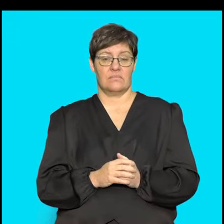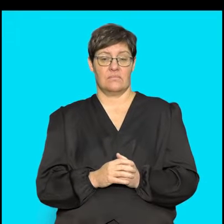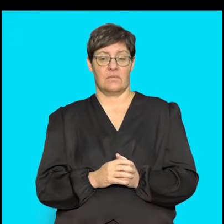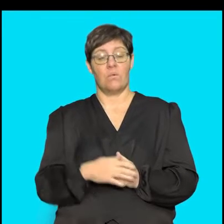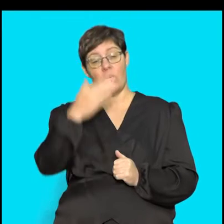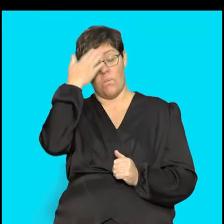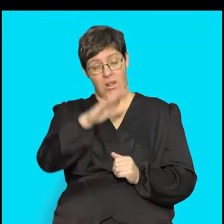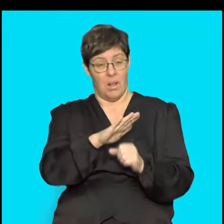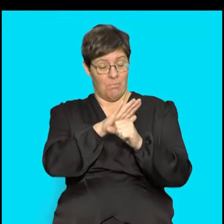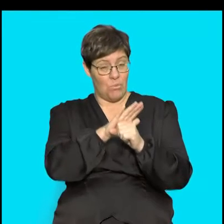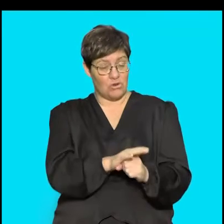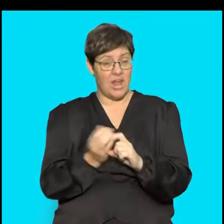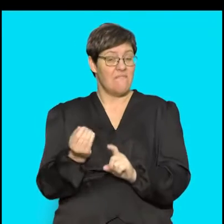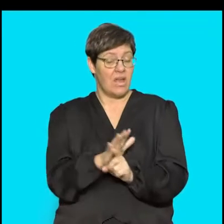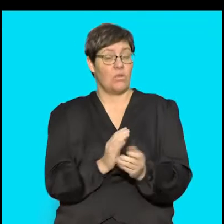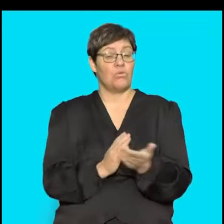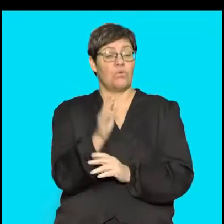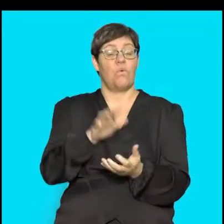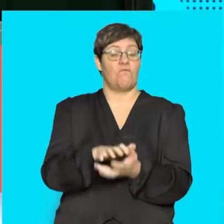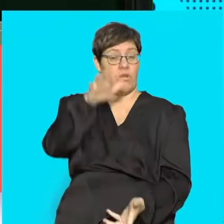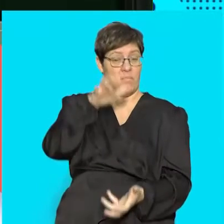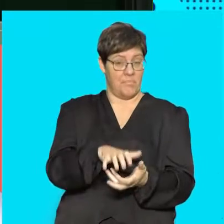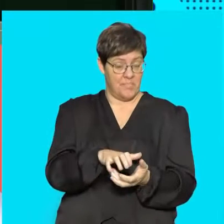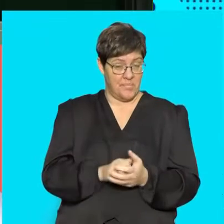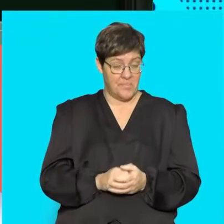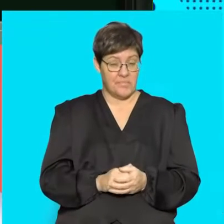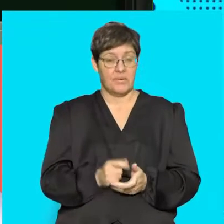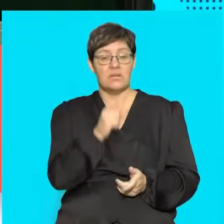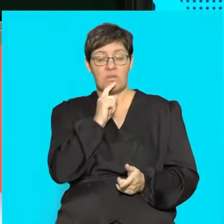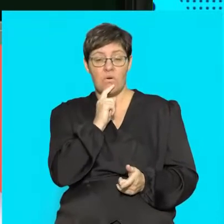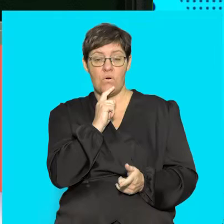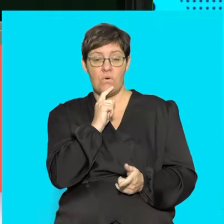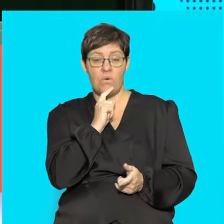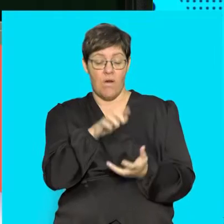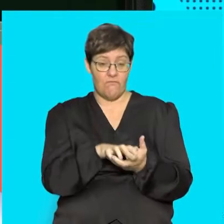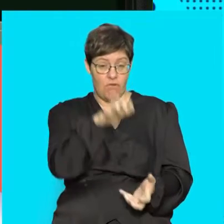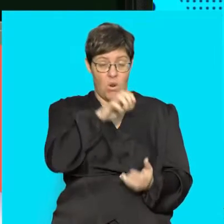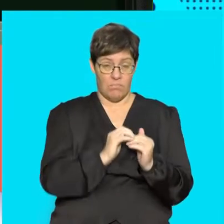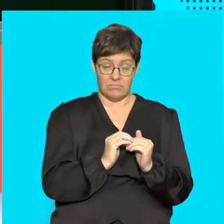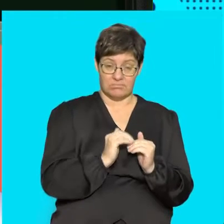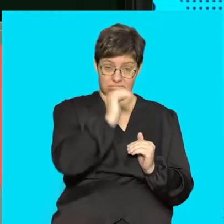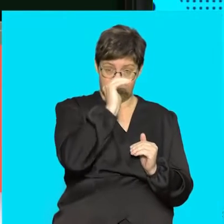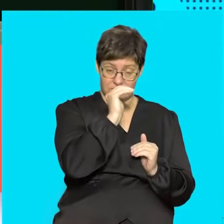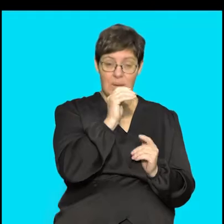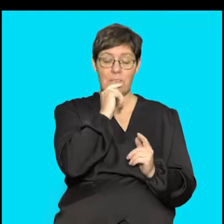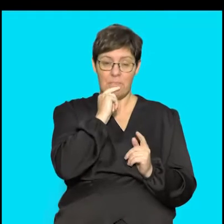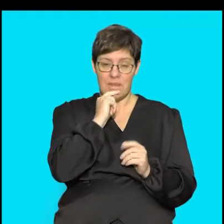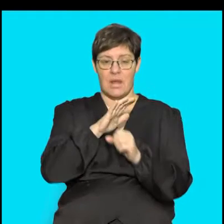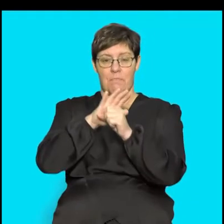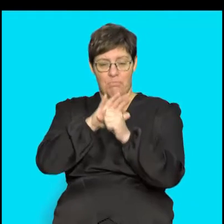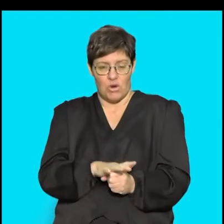So we know that pressure is affected by the volume. As we said, an increase in volume